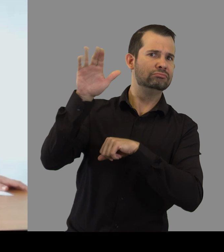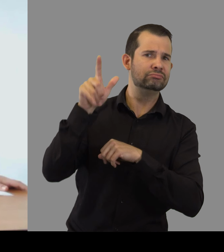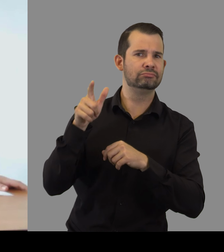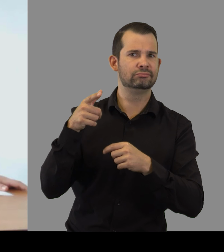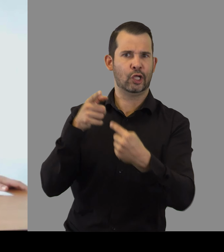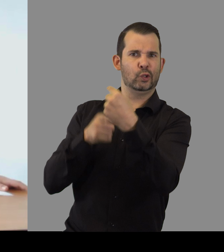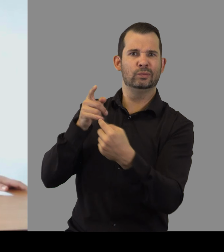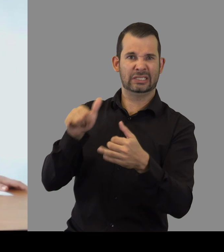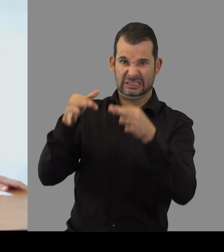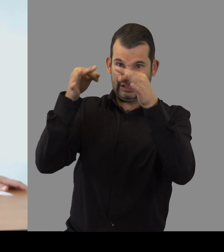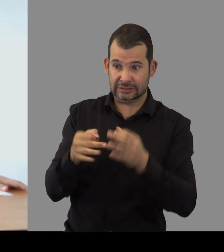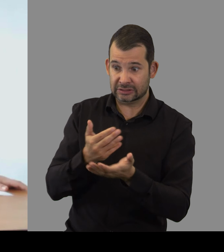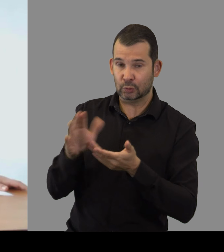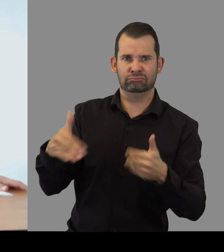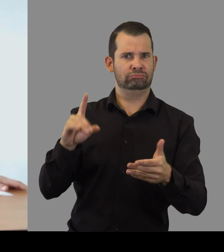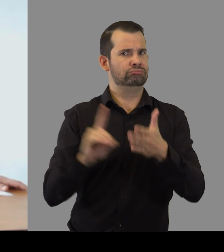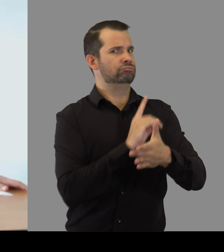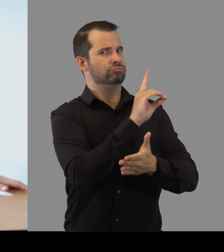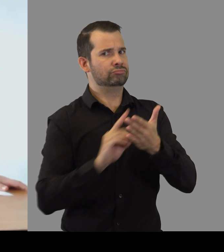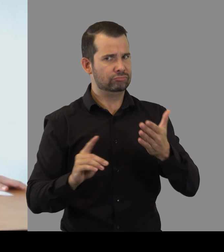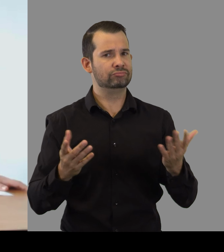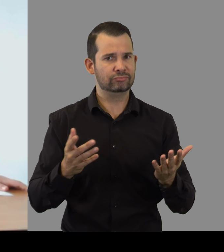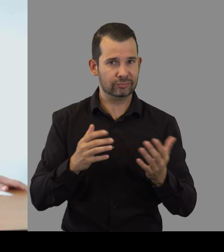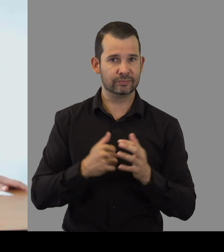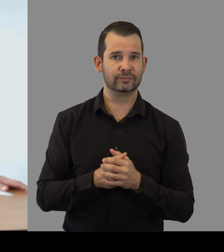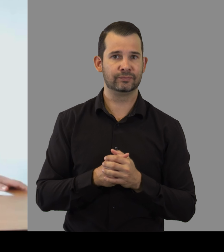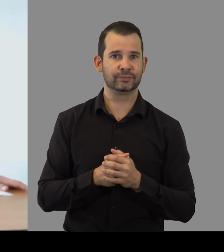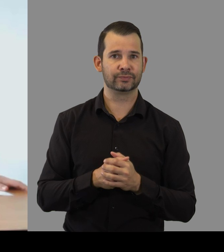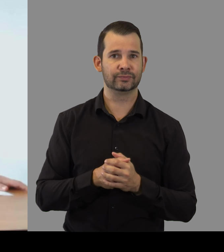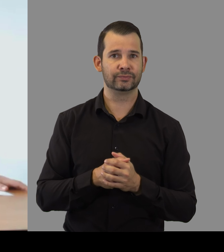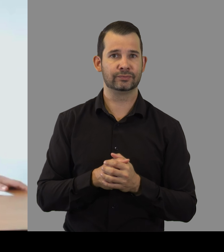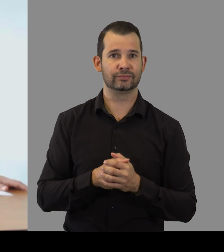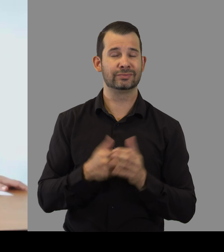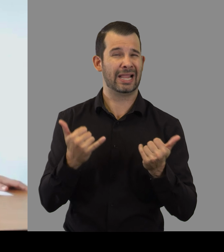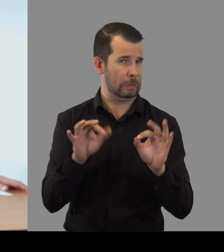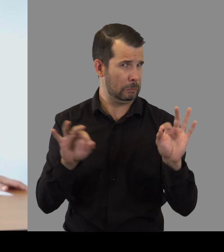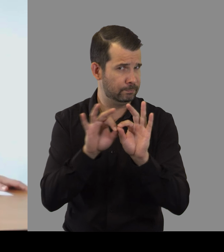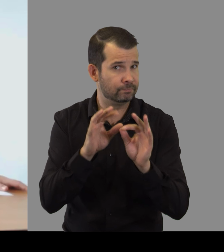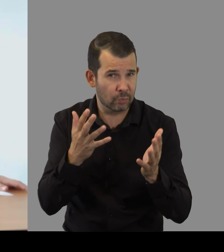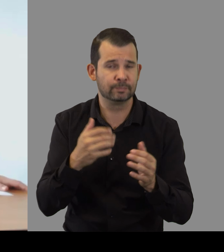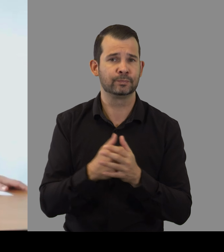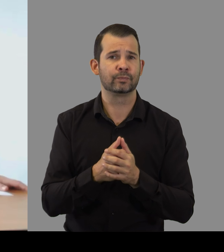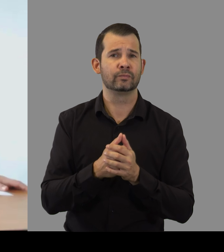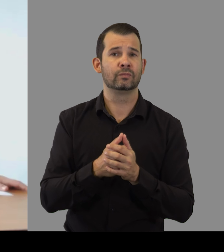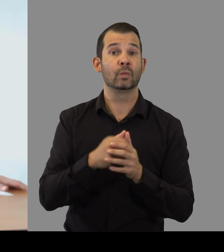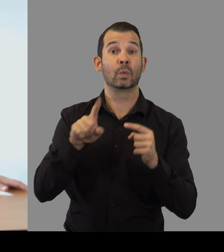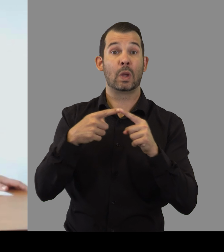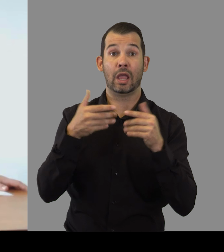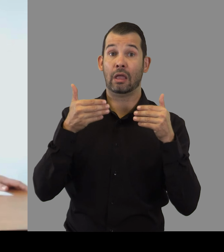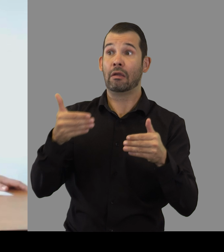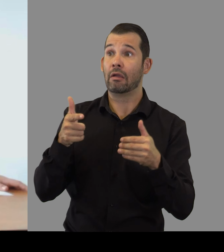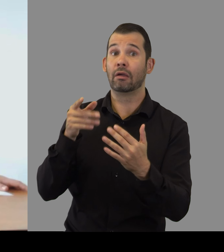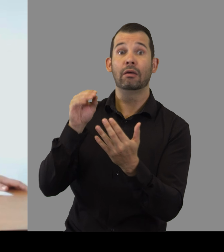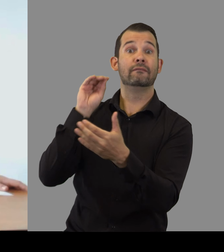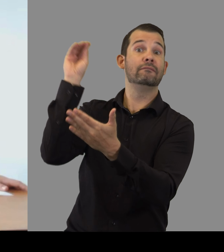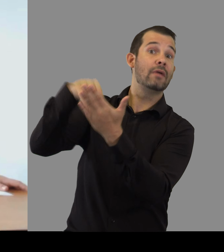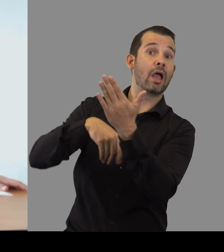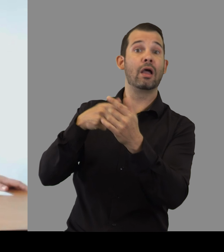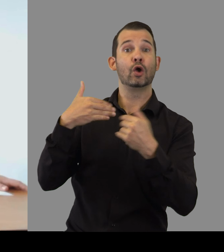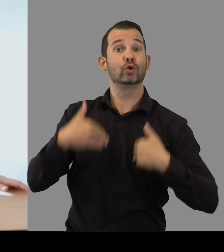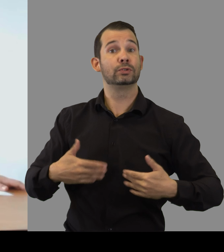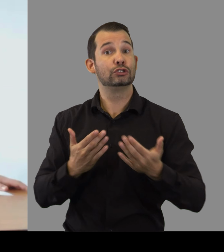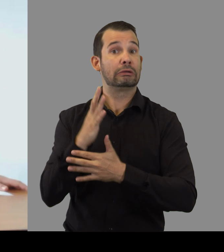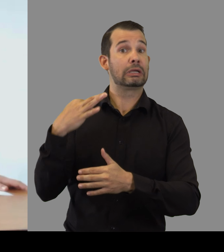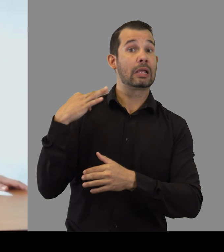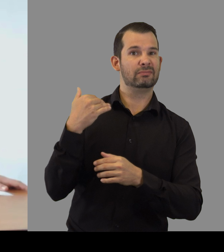application arguing that the decision to exclude was discriminatory. Now, it's important to note that when filing a human